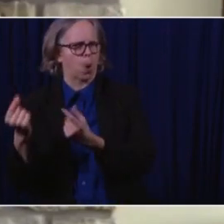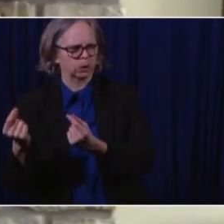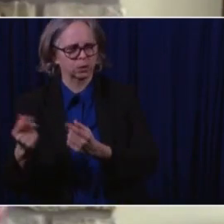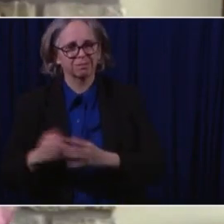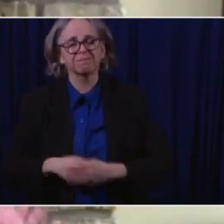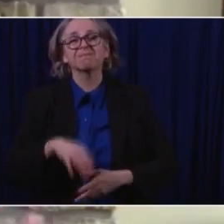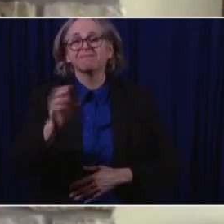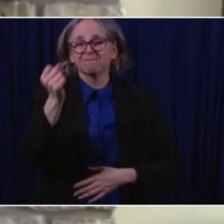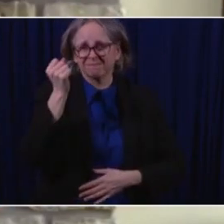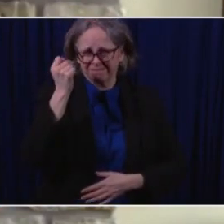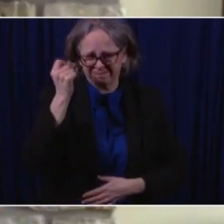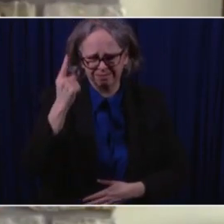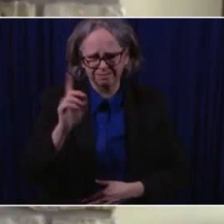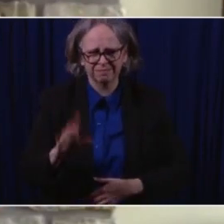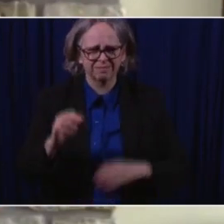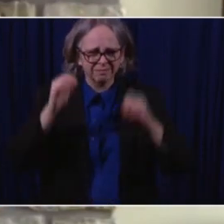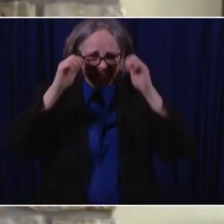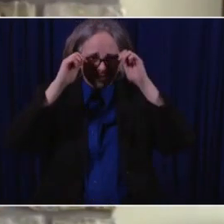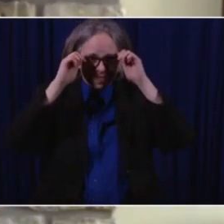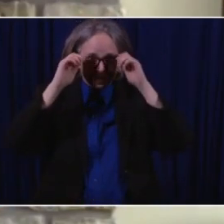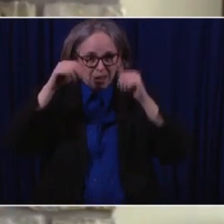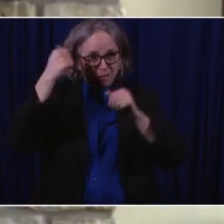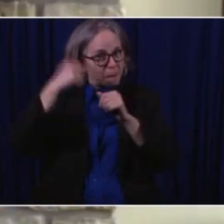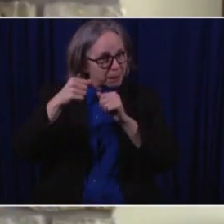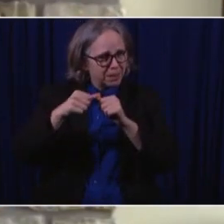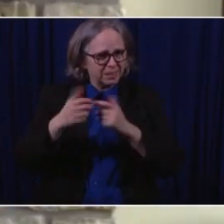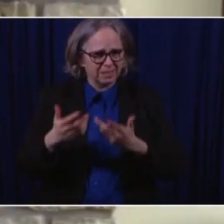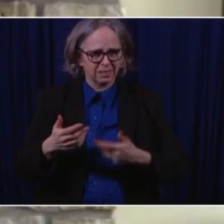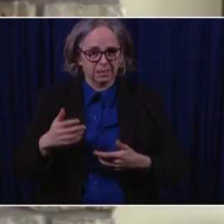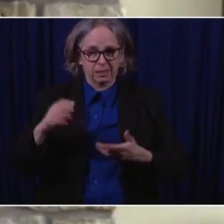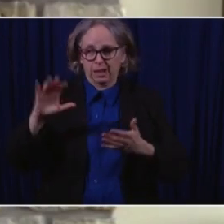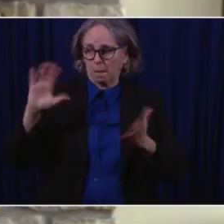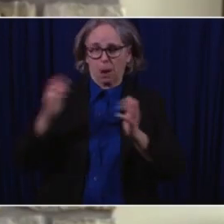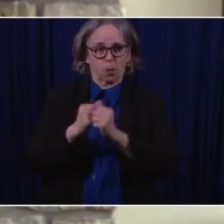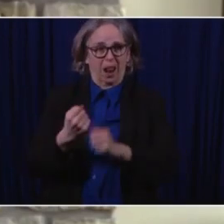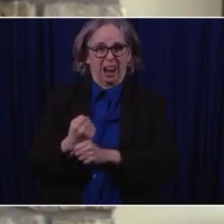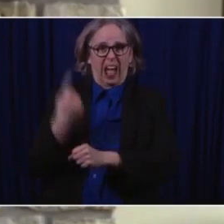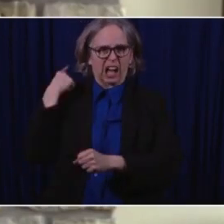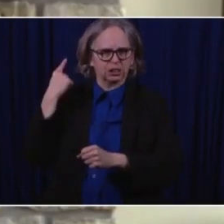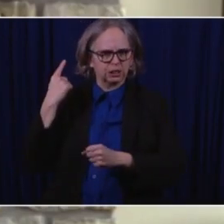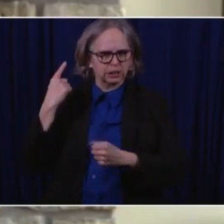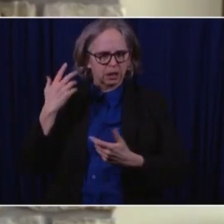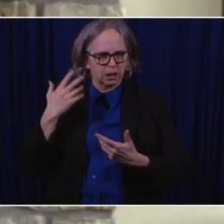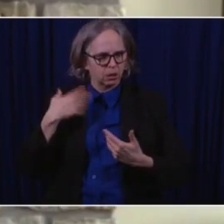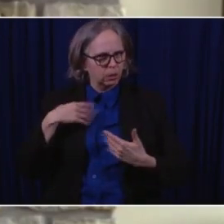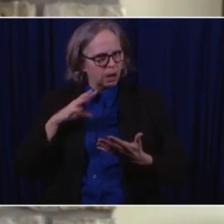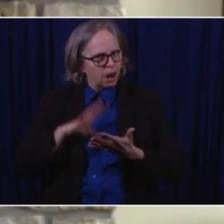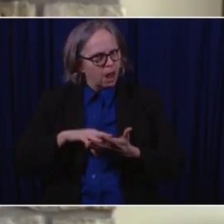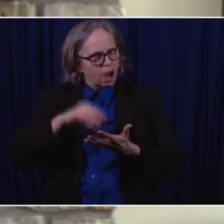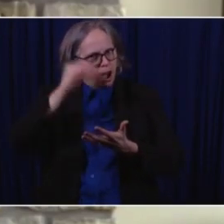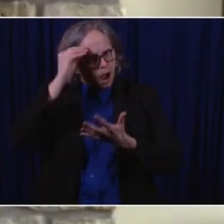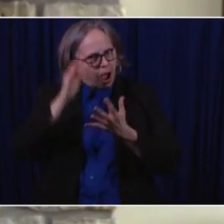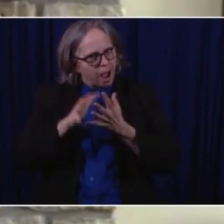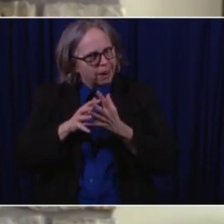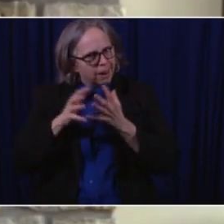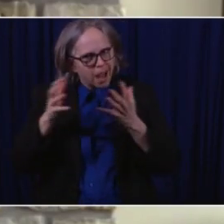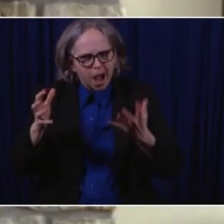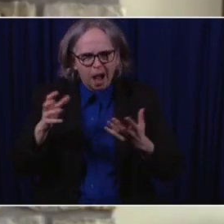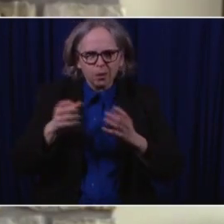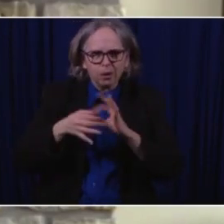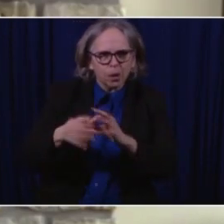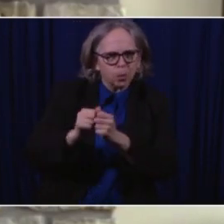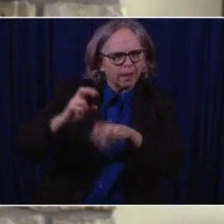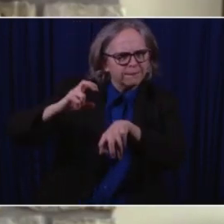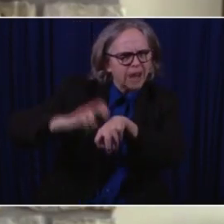know a number of months ago, and every month that goes by, it's driven home even more, and that is